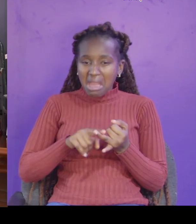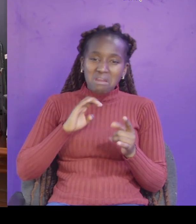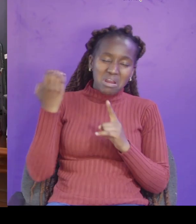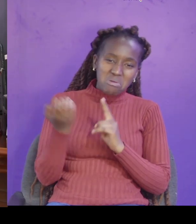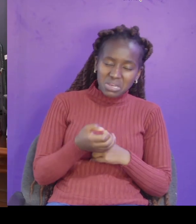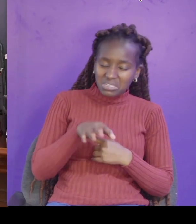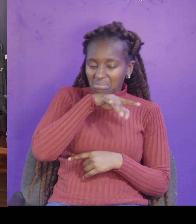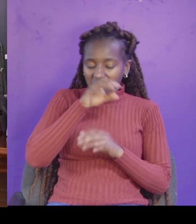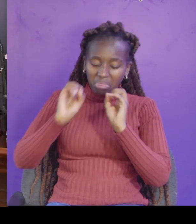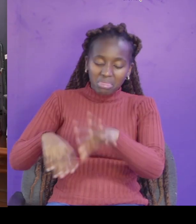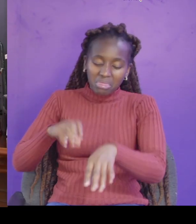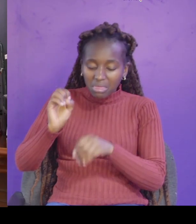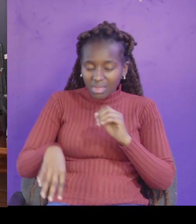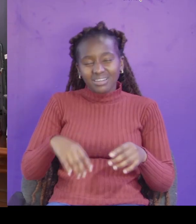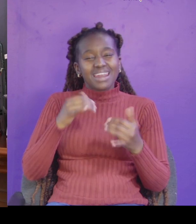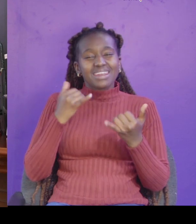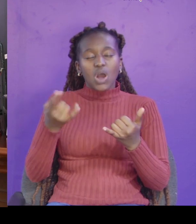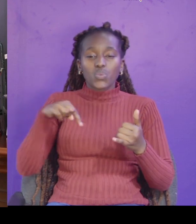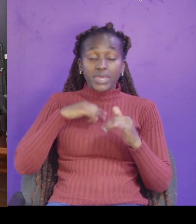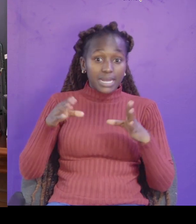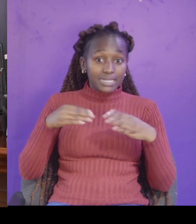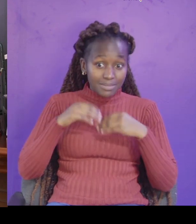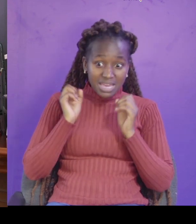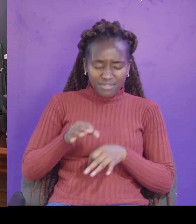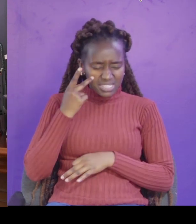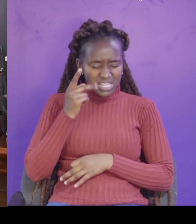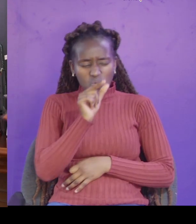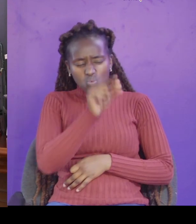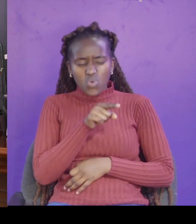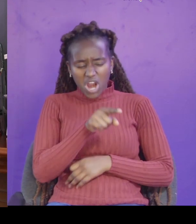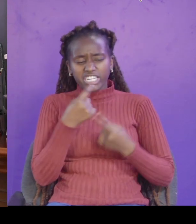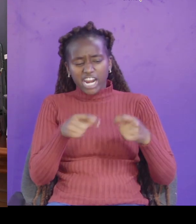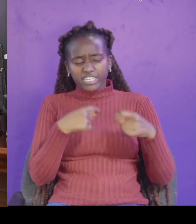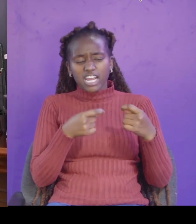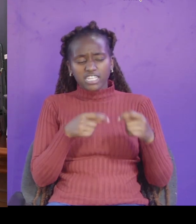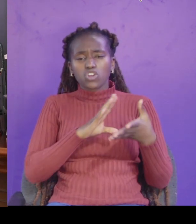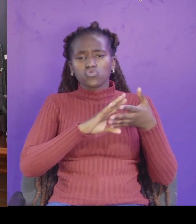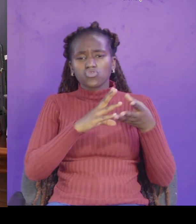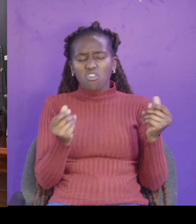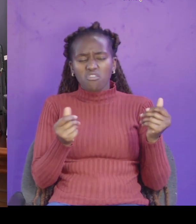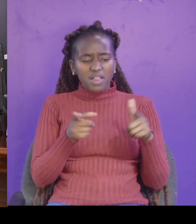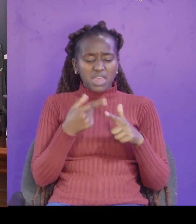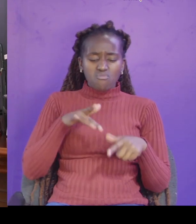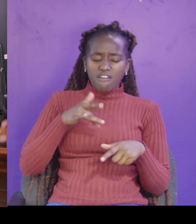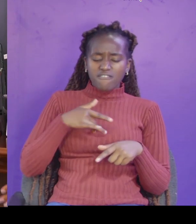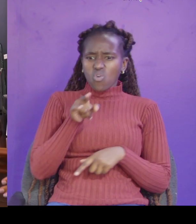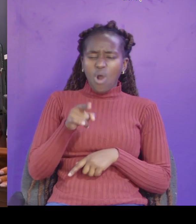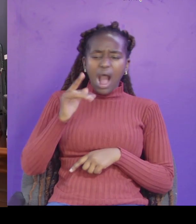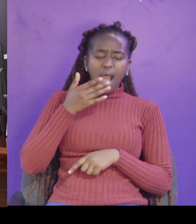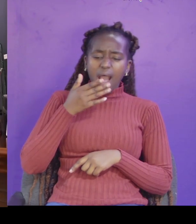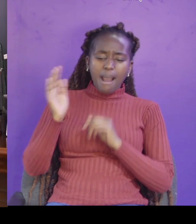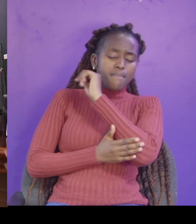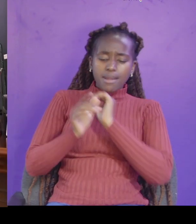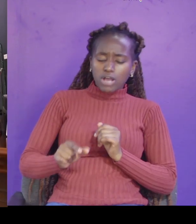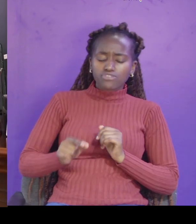us. So when you see someone trying to fix that mess, you see him as a bad person. And it's only in